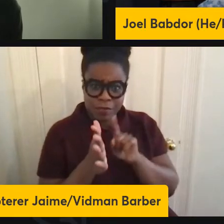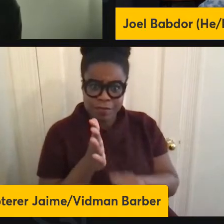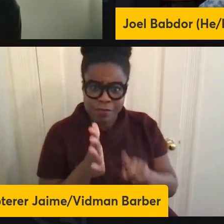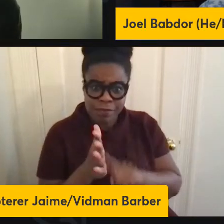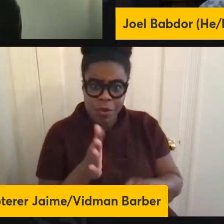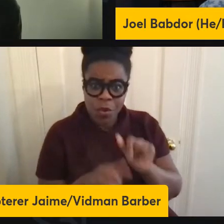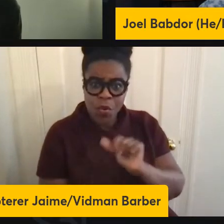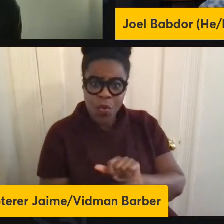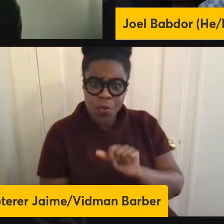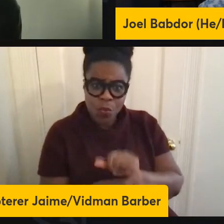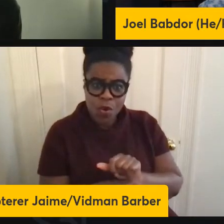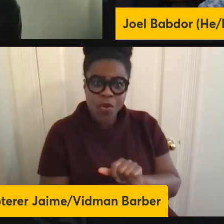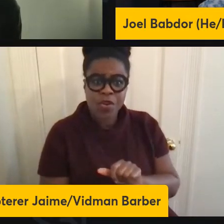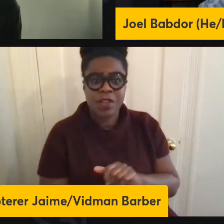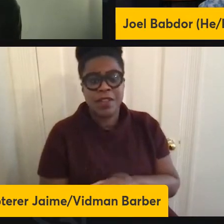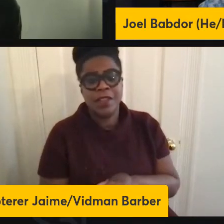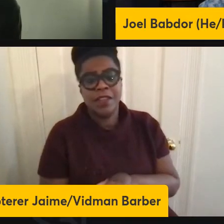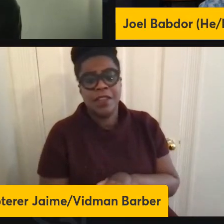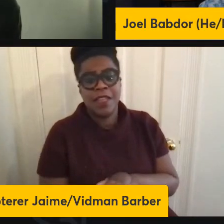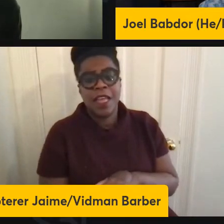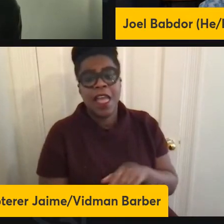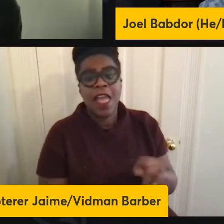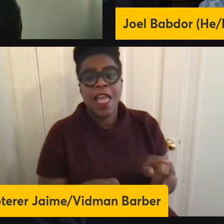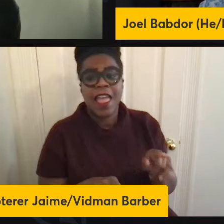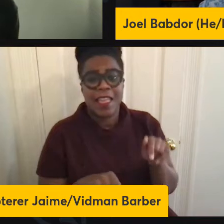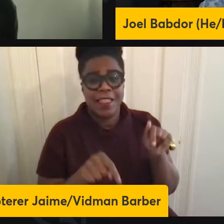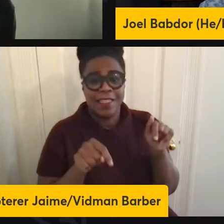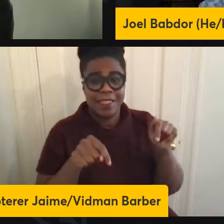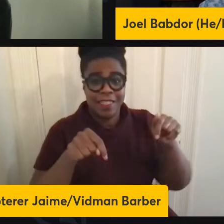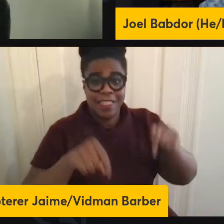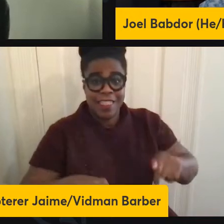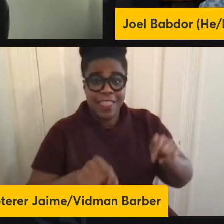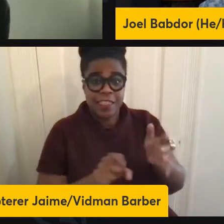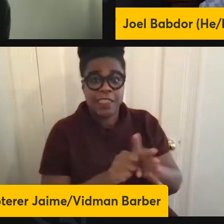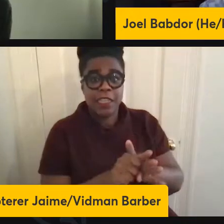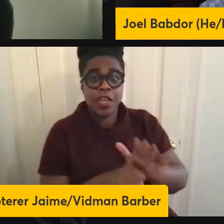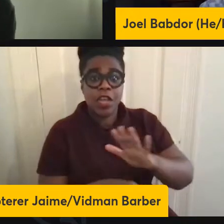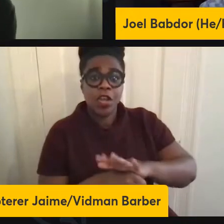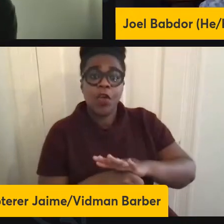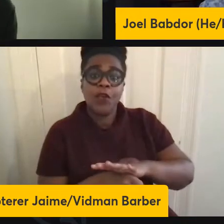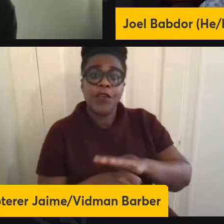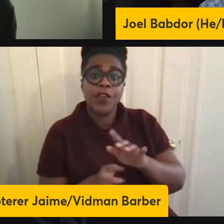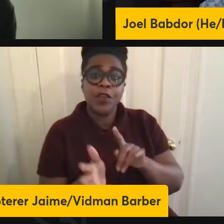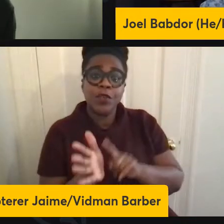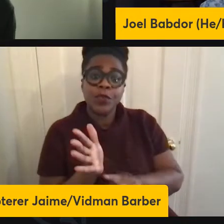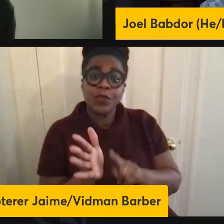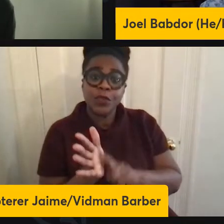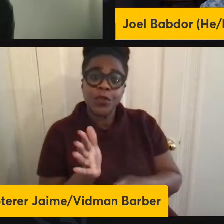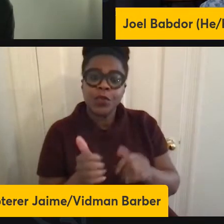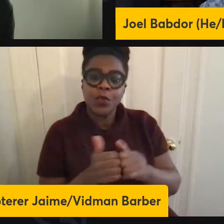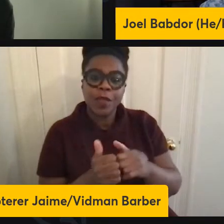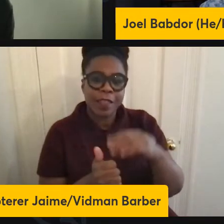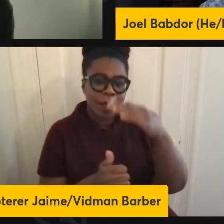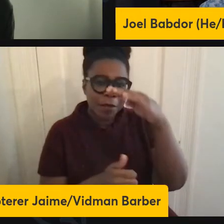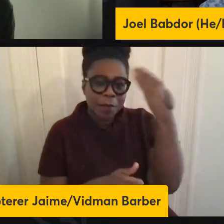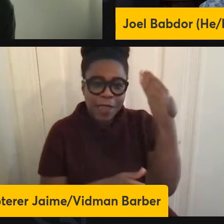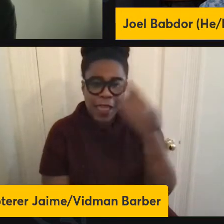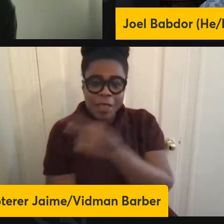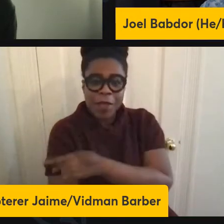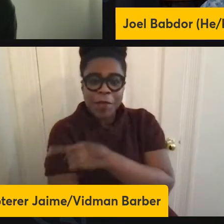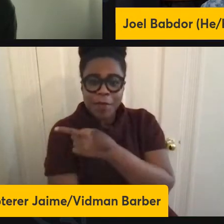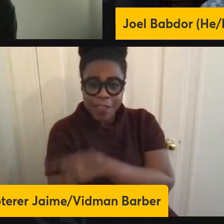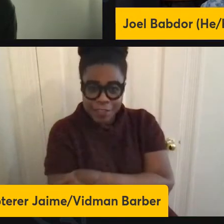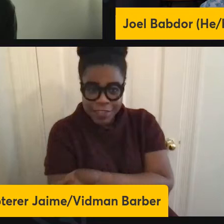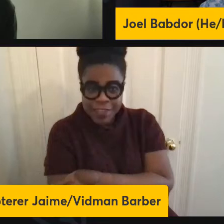done, and the fact that this is a COVID study with Black patients studied